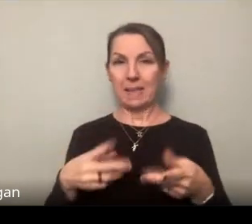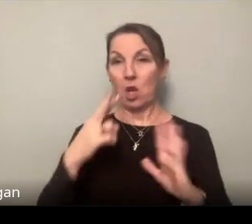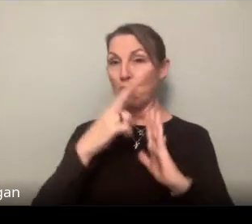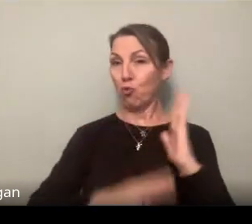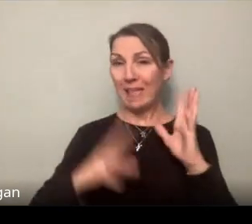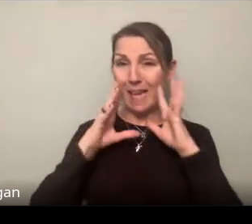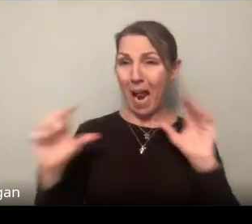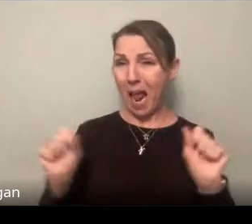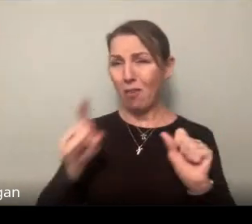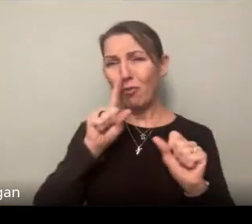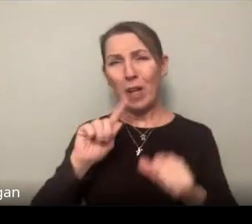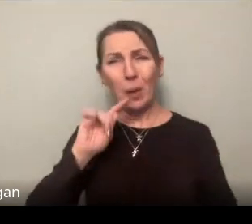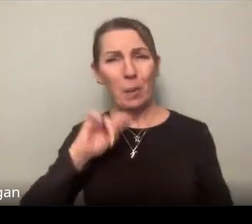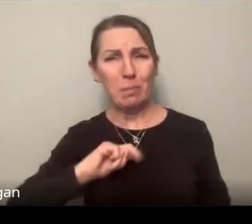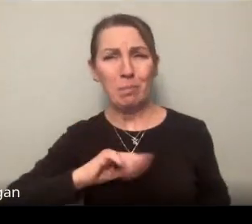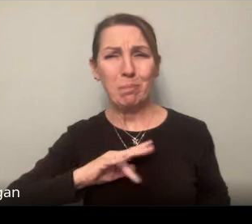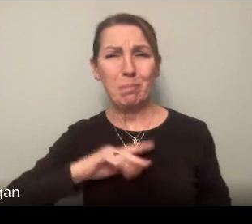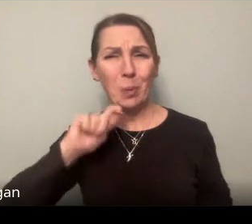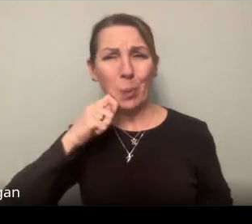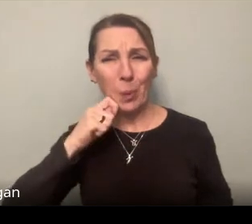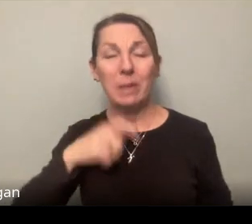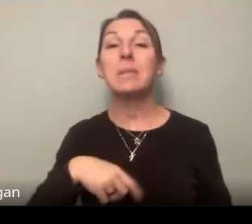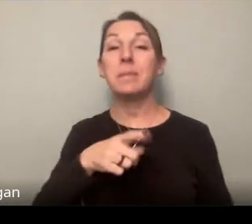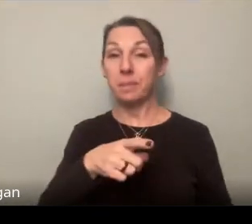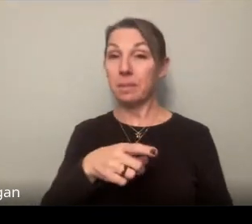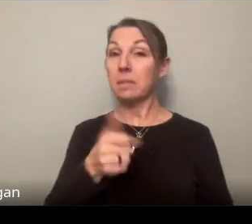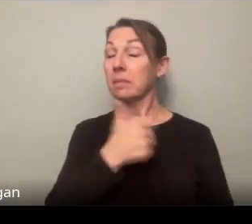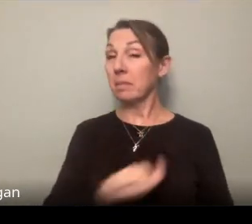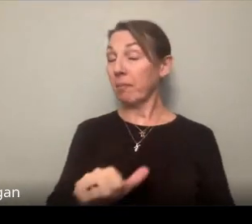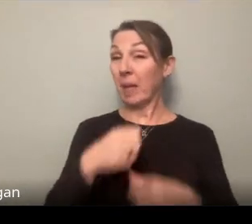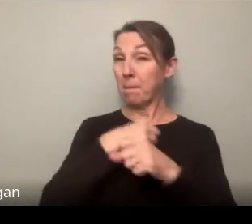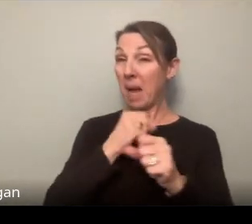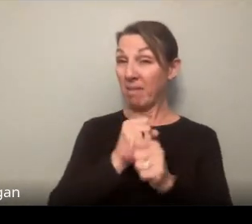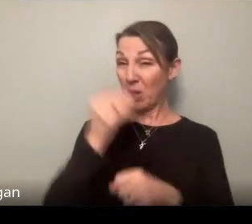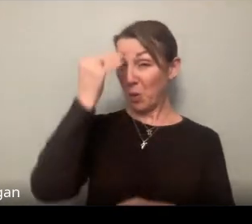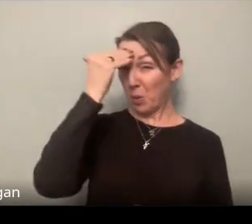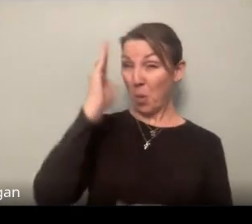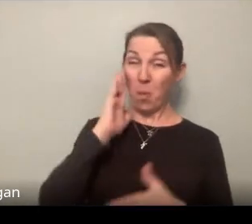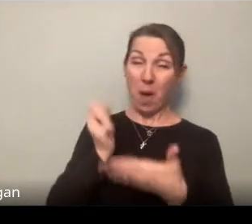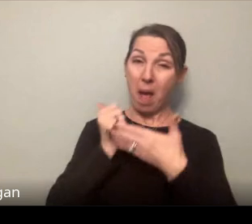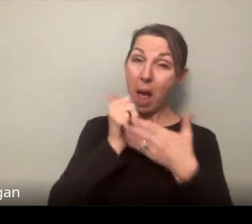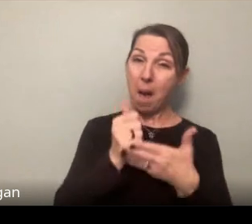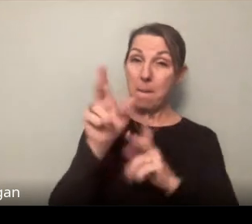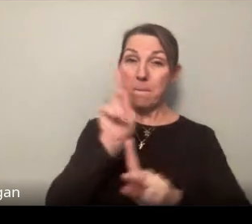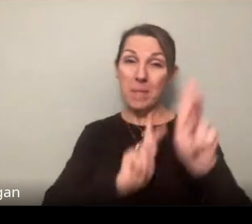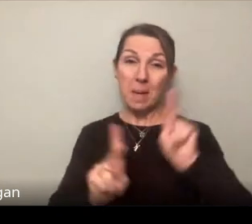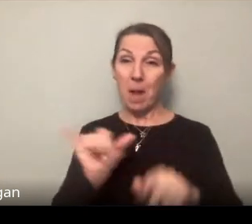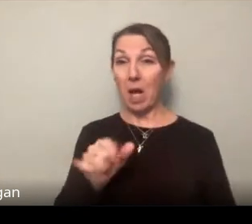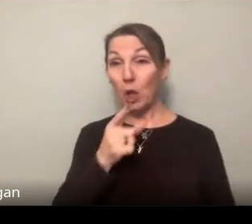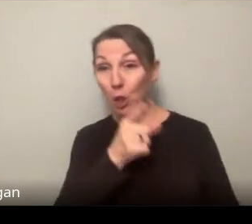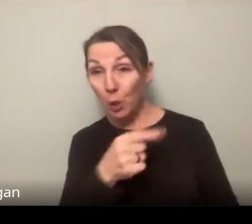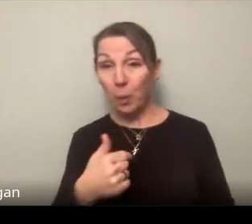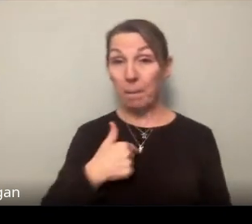to you, which is super cool. Before we move, is there anything you would want manufacturers to know that would help for people like you and